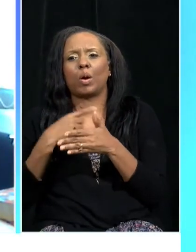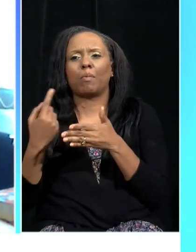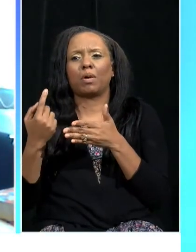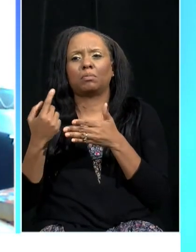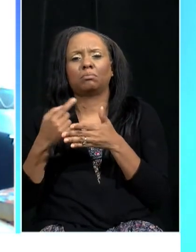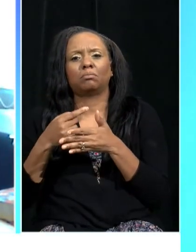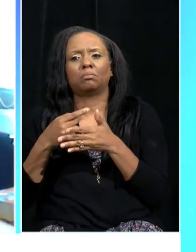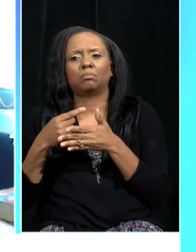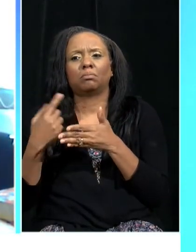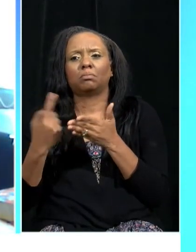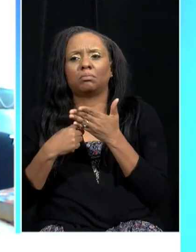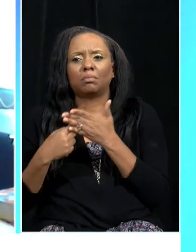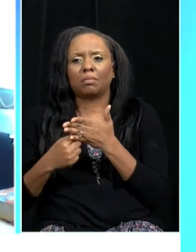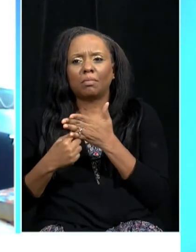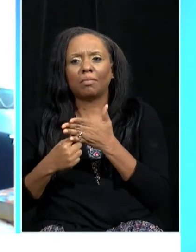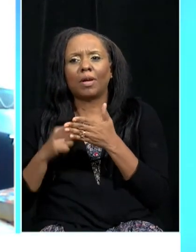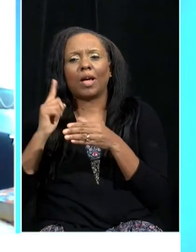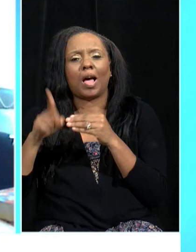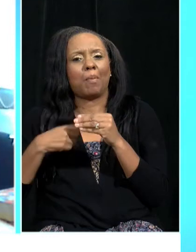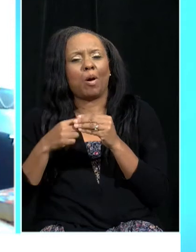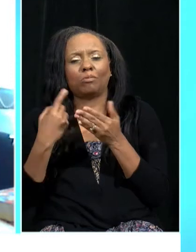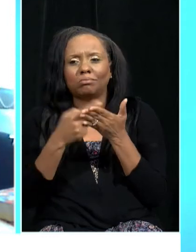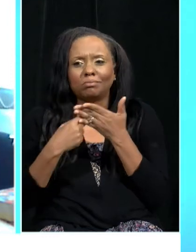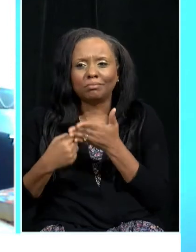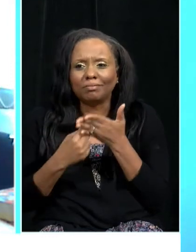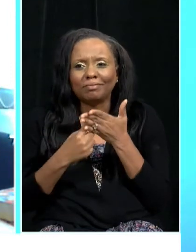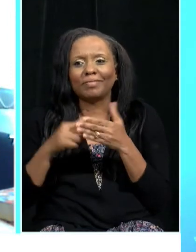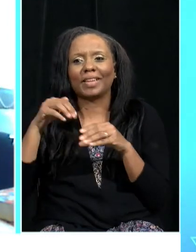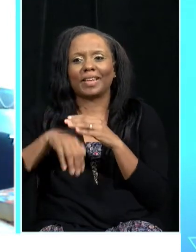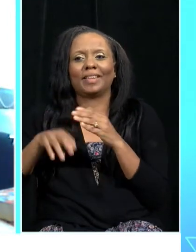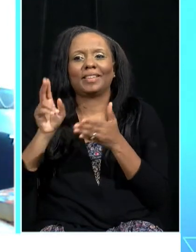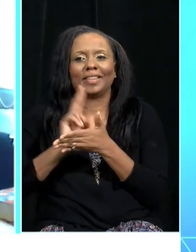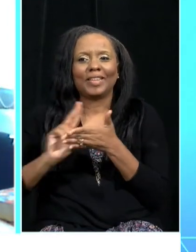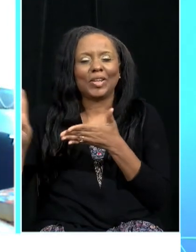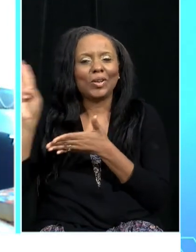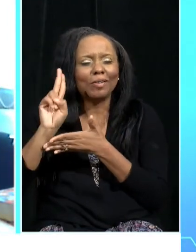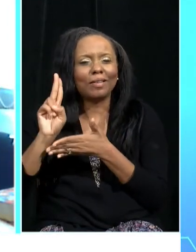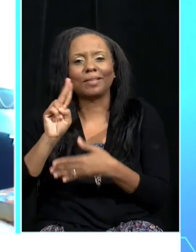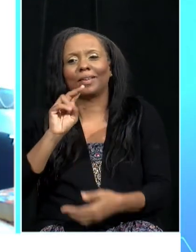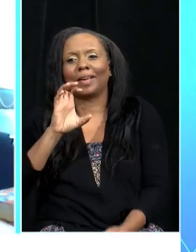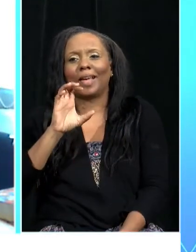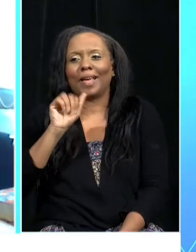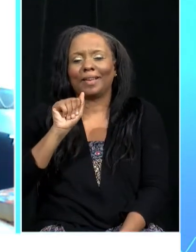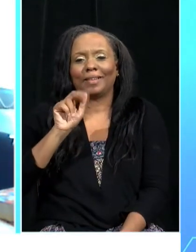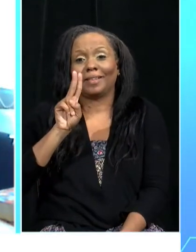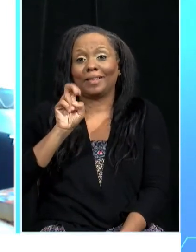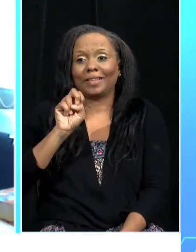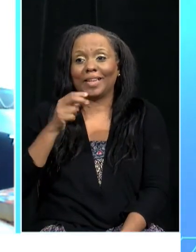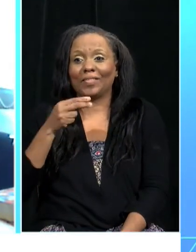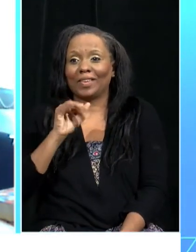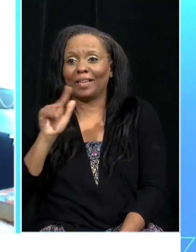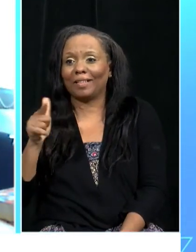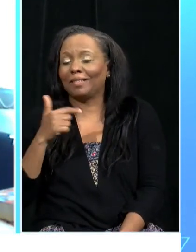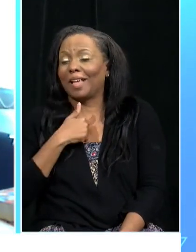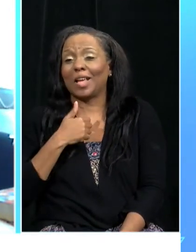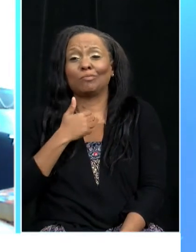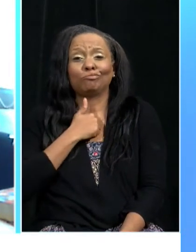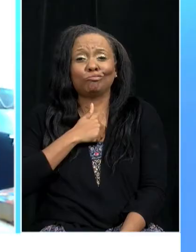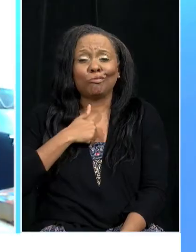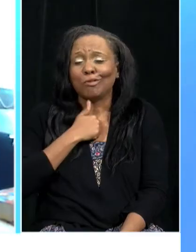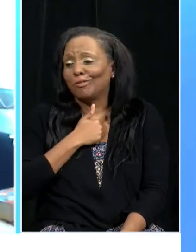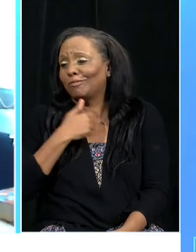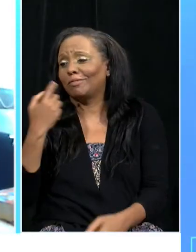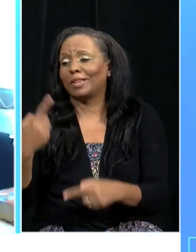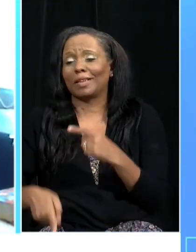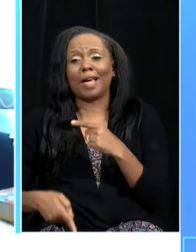particular tree at Cave Hill, right? So this is one of those moments where I'm sorry that we can't have that robust exchange.